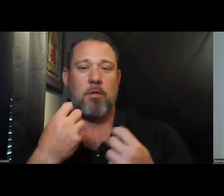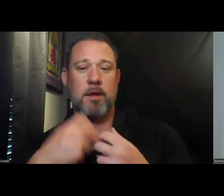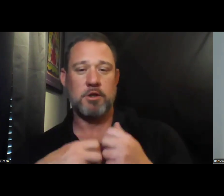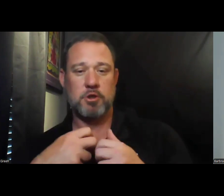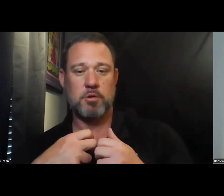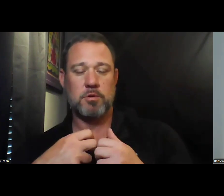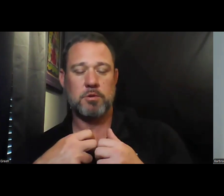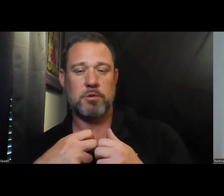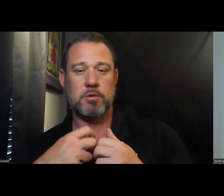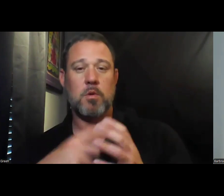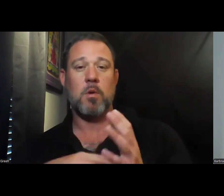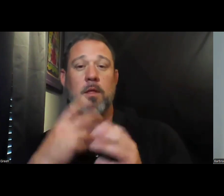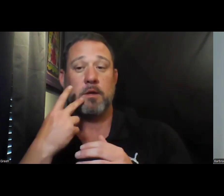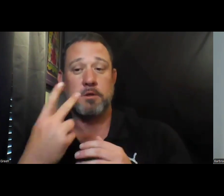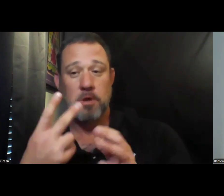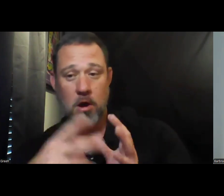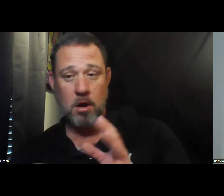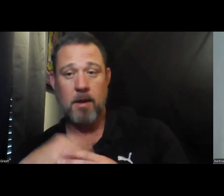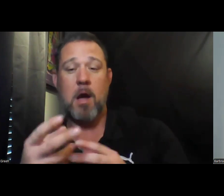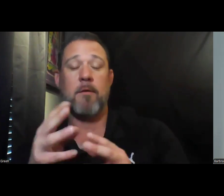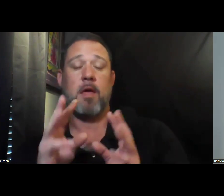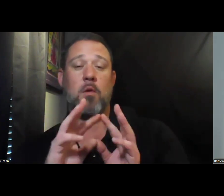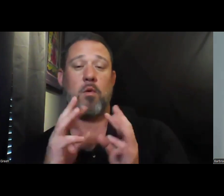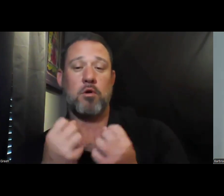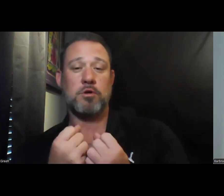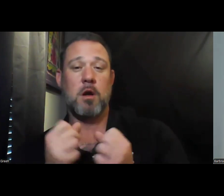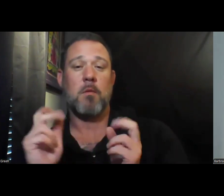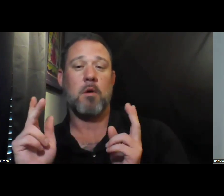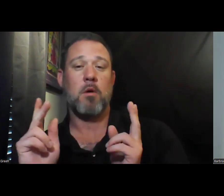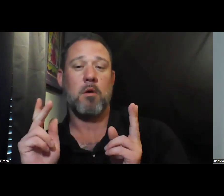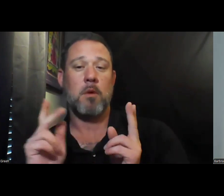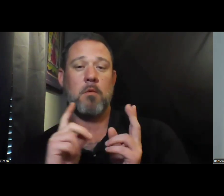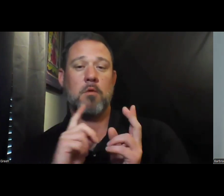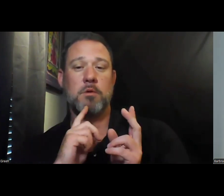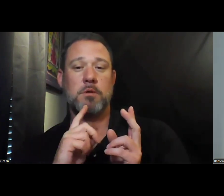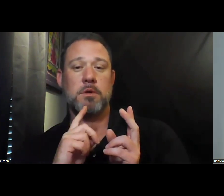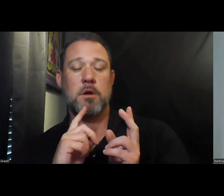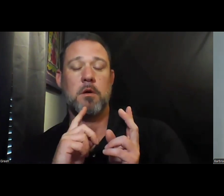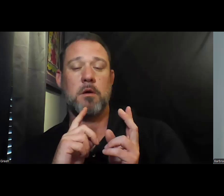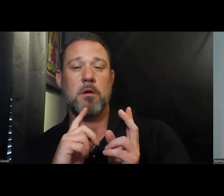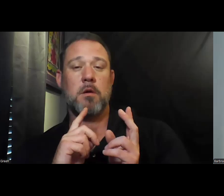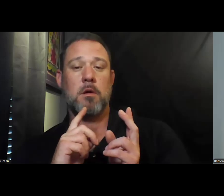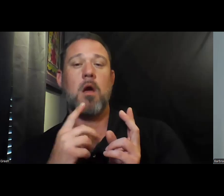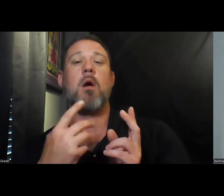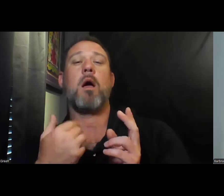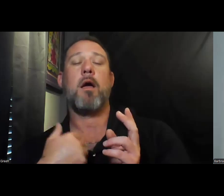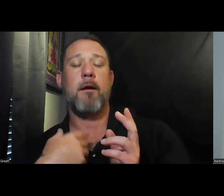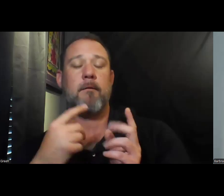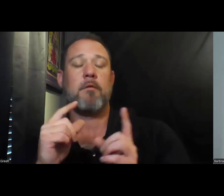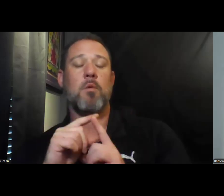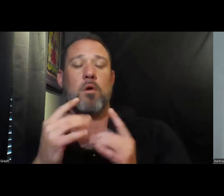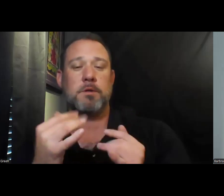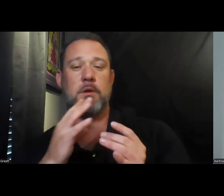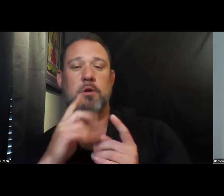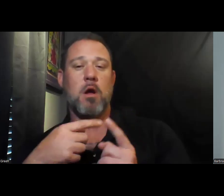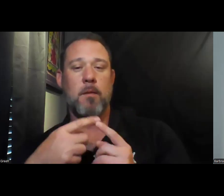What they saw coming out of that workshop were people who said, oh, you know, I have the words now to talk about what I may